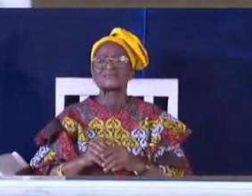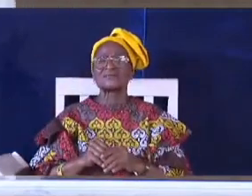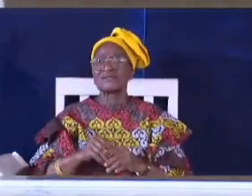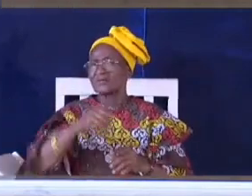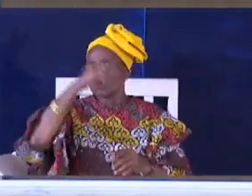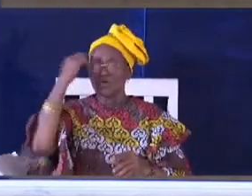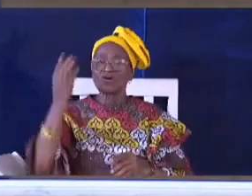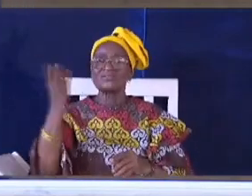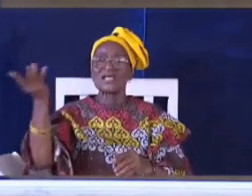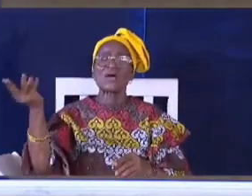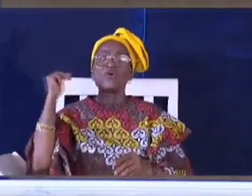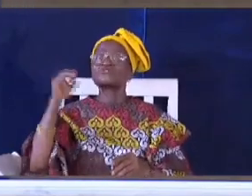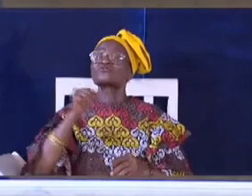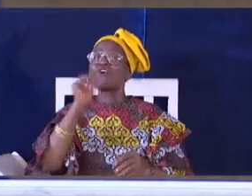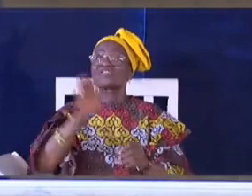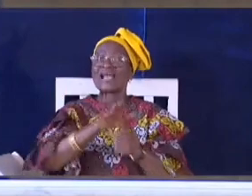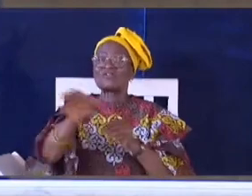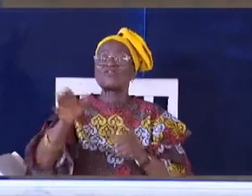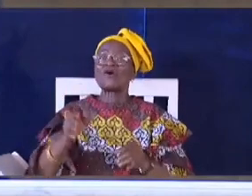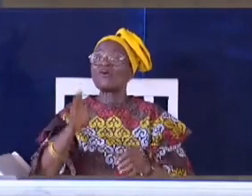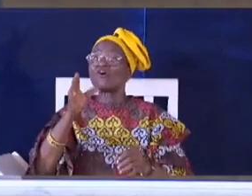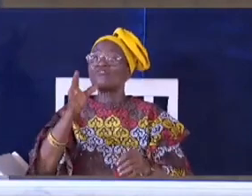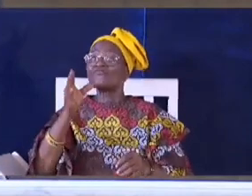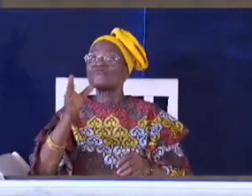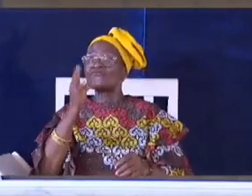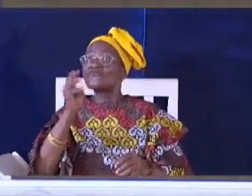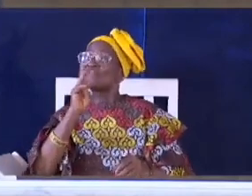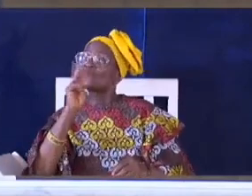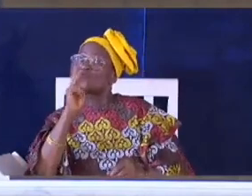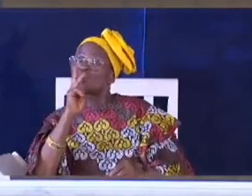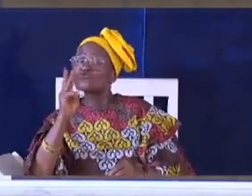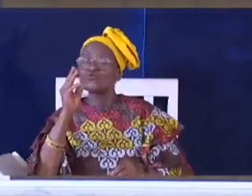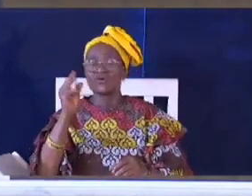because there wasn't enough food for mama and the baby to share.